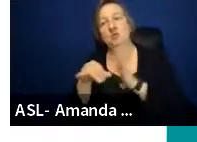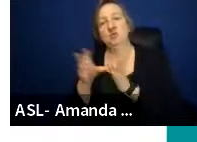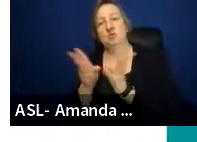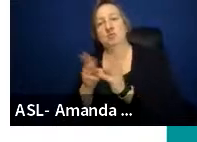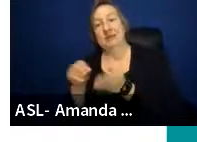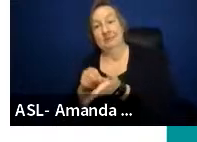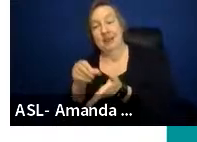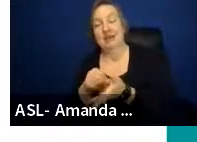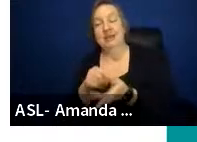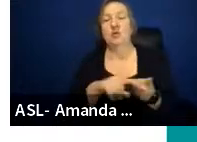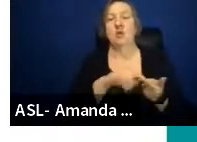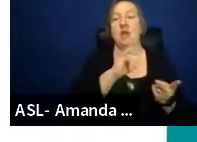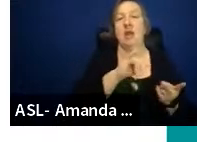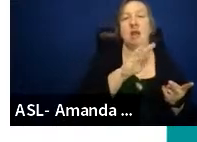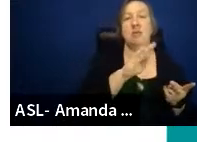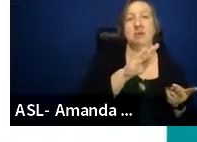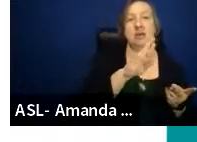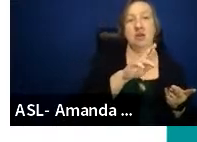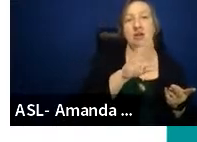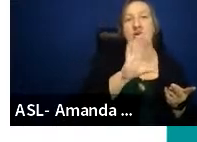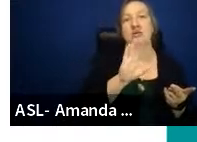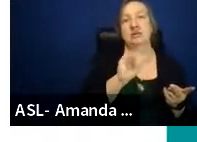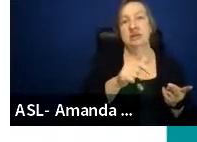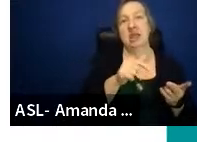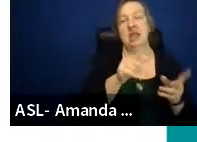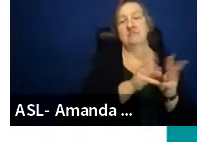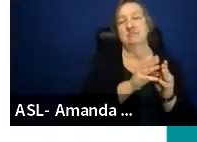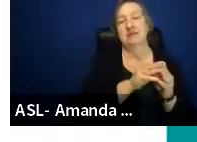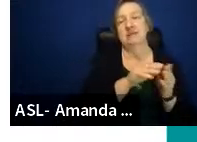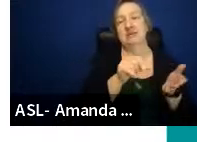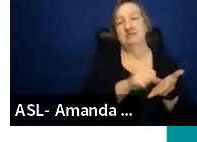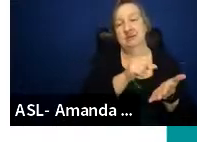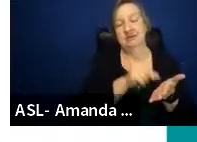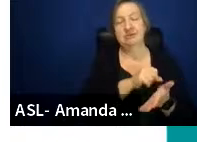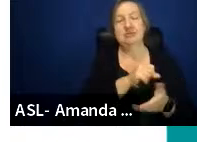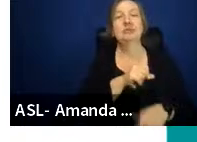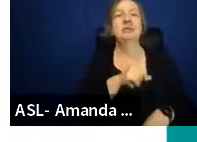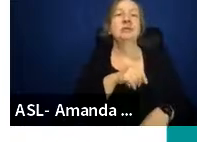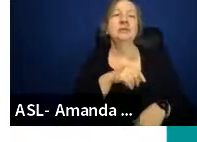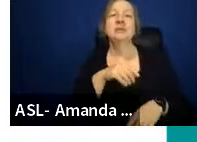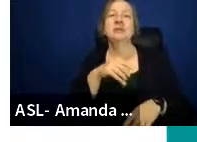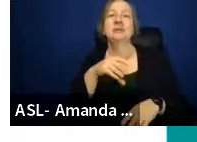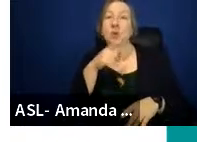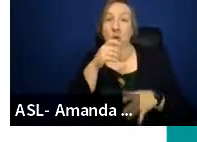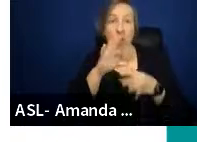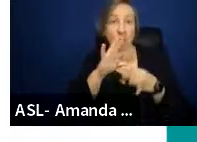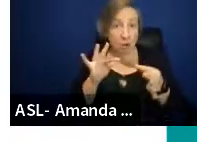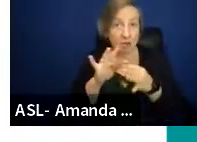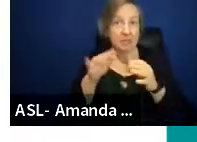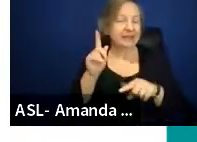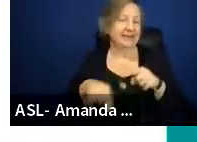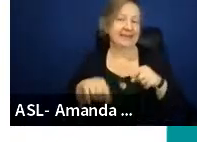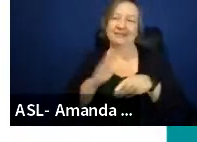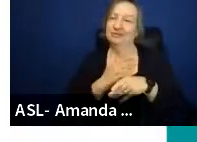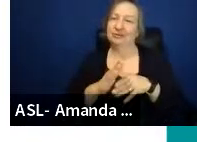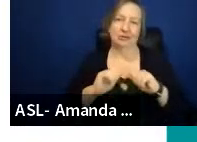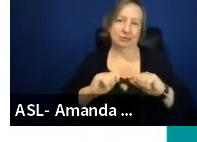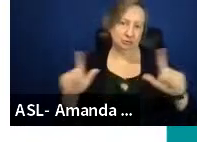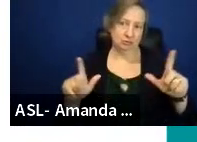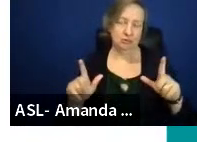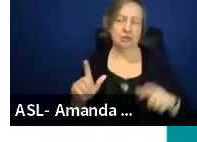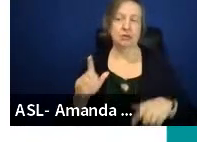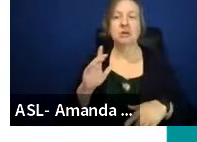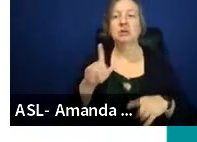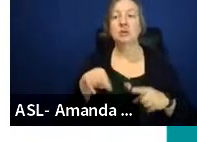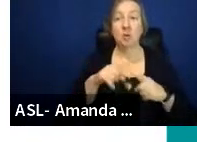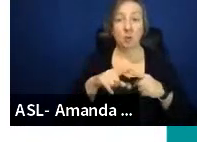the IBR CAG meeting webpage. Commenters will not be allowed to share their screen and will be removed